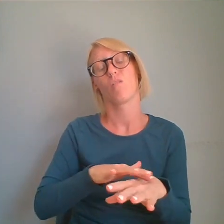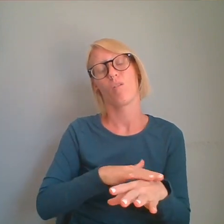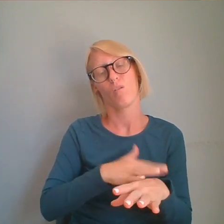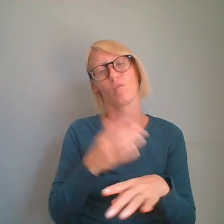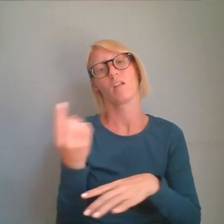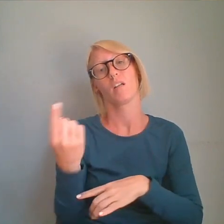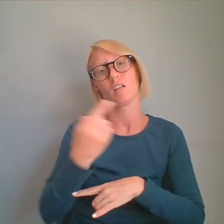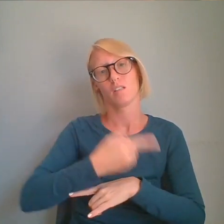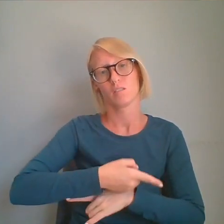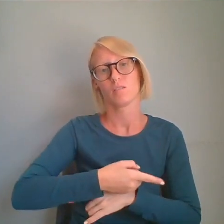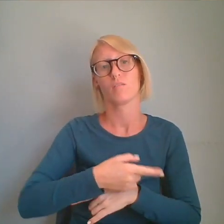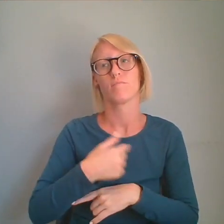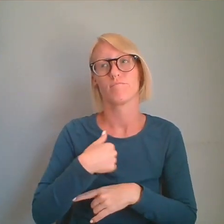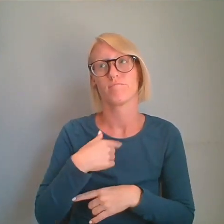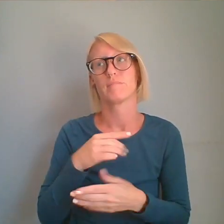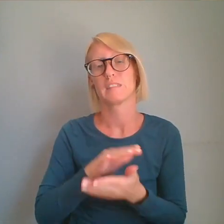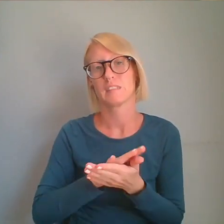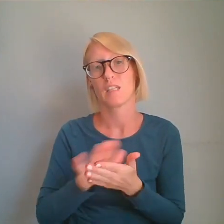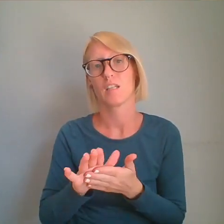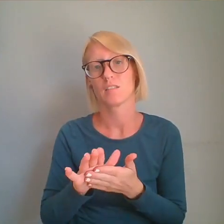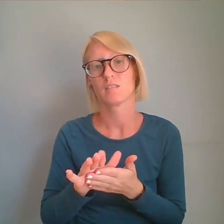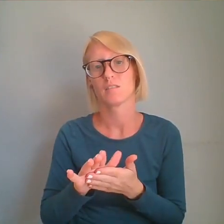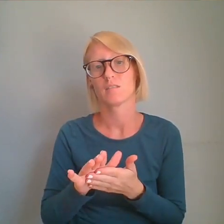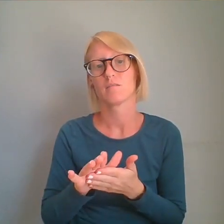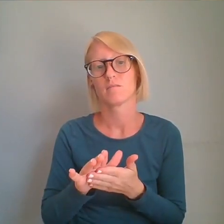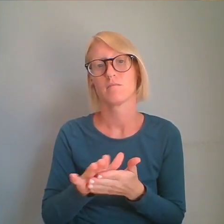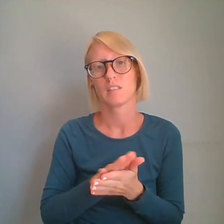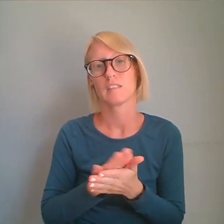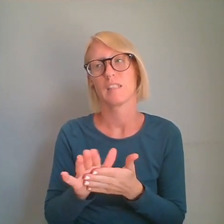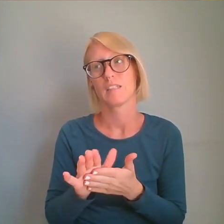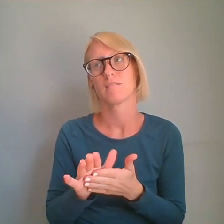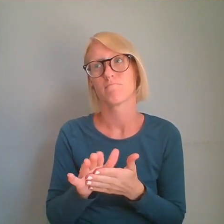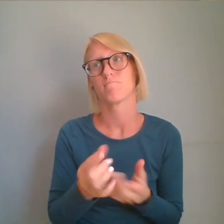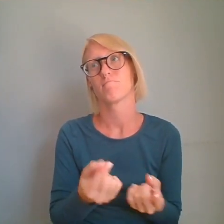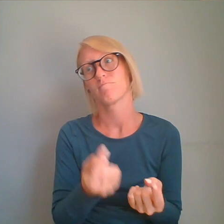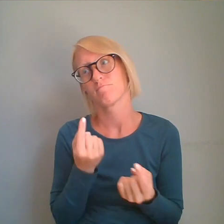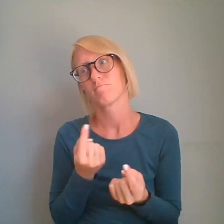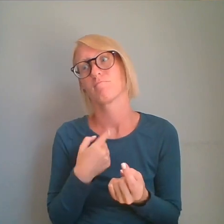so this has been nice, I guess.